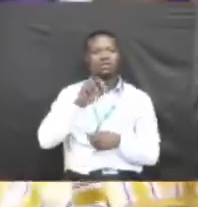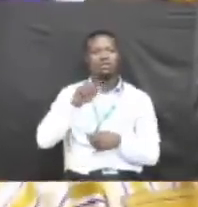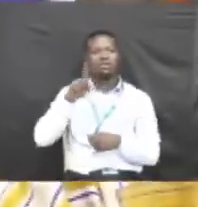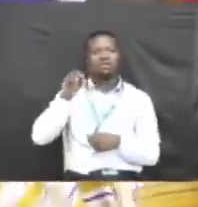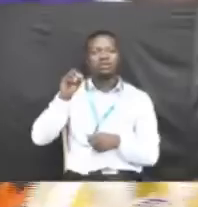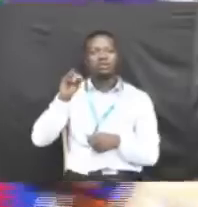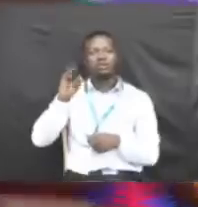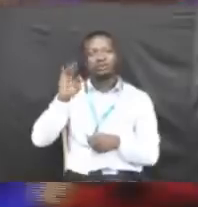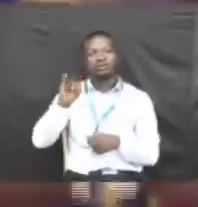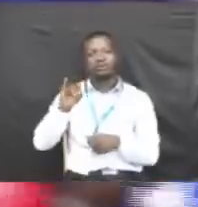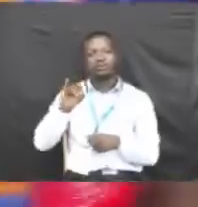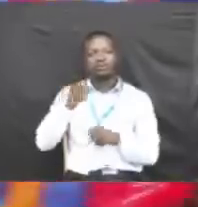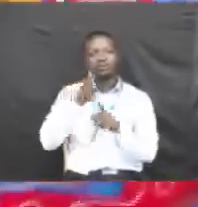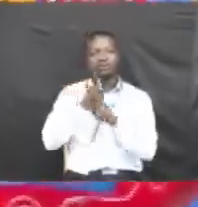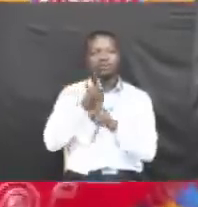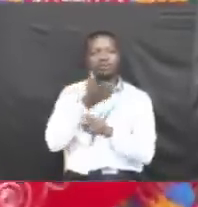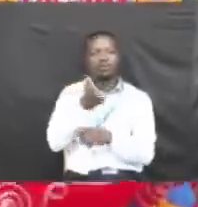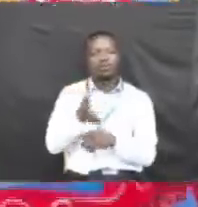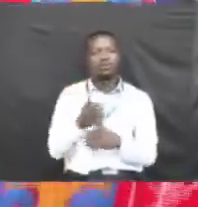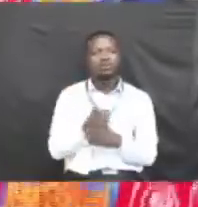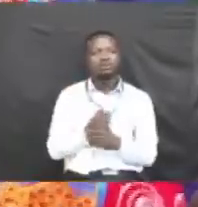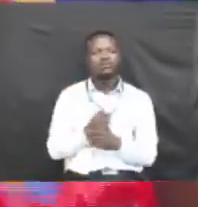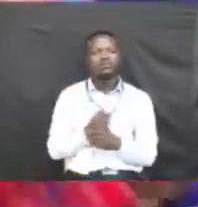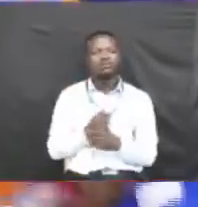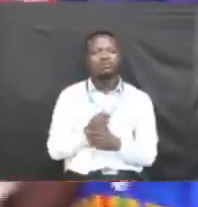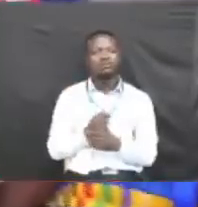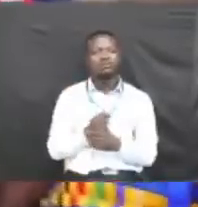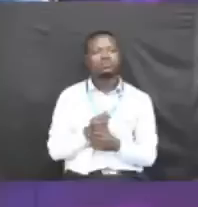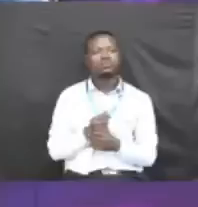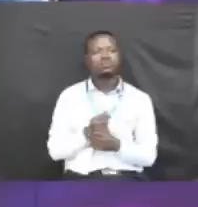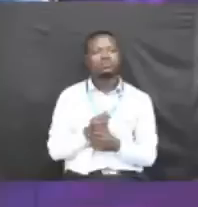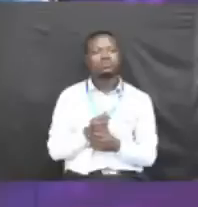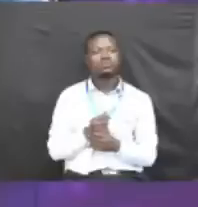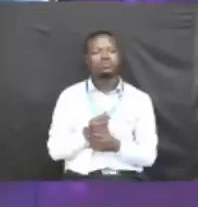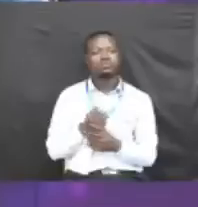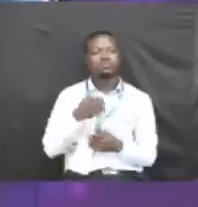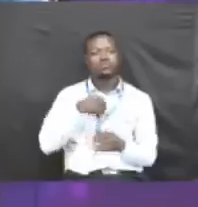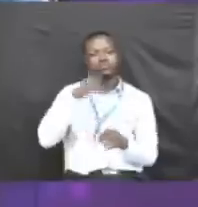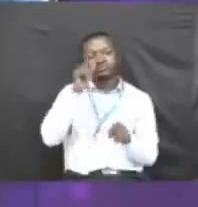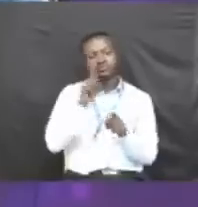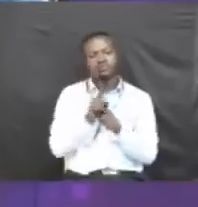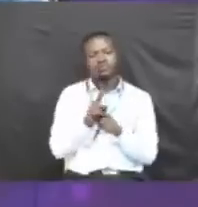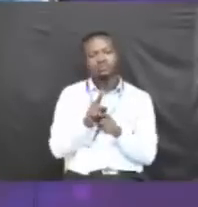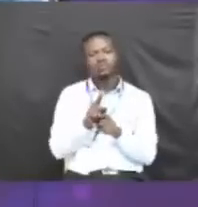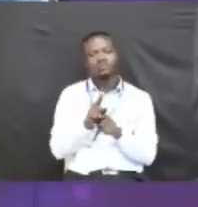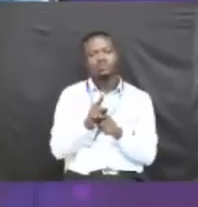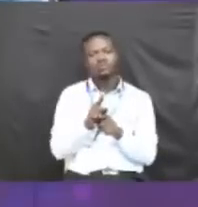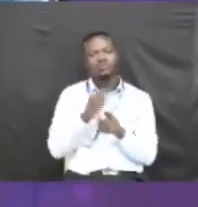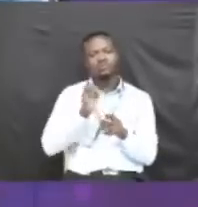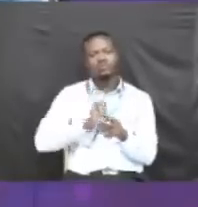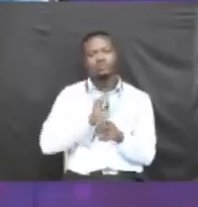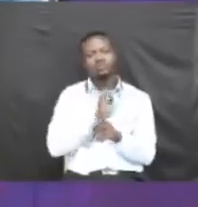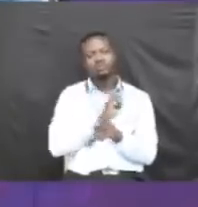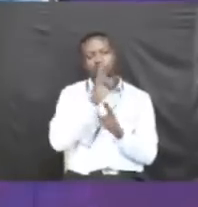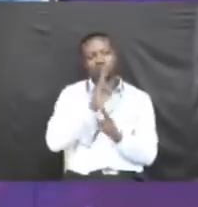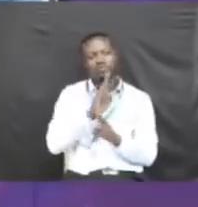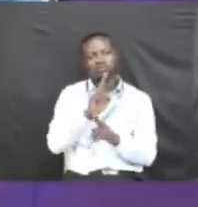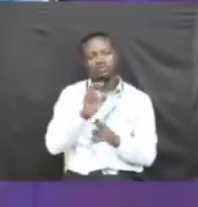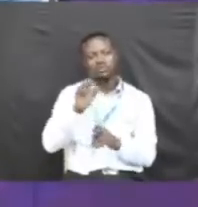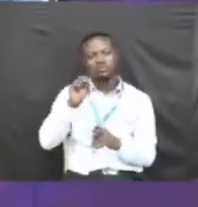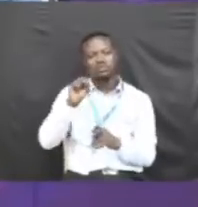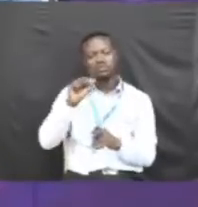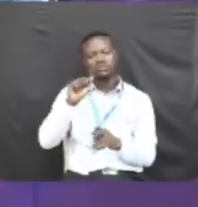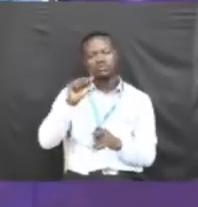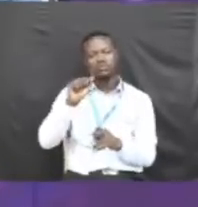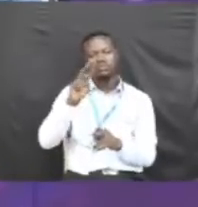the is also here. We have in our midst our brother Elder Honorable Samuel of